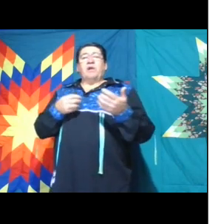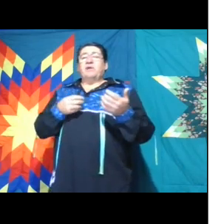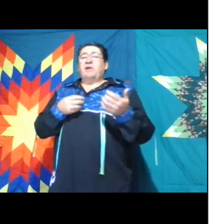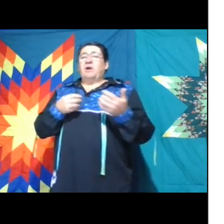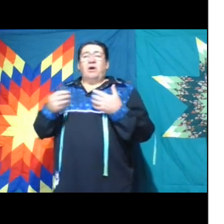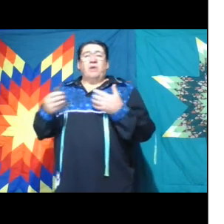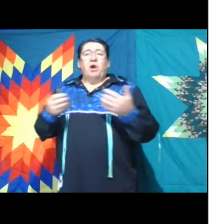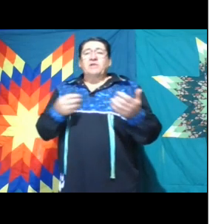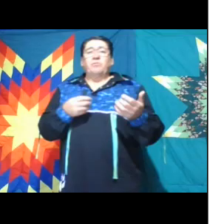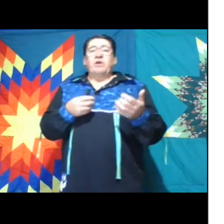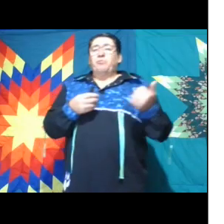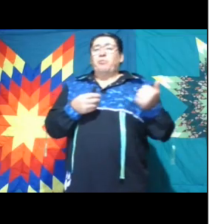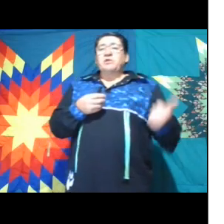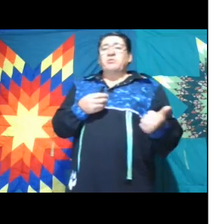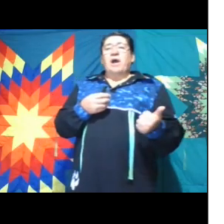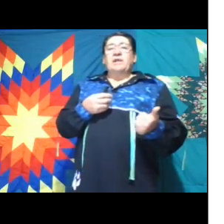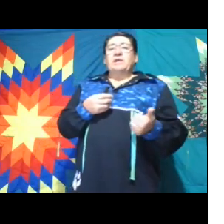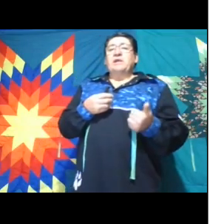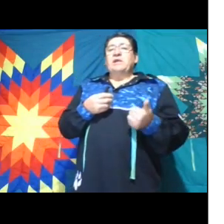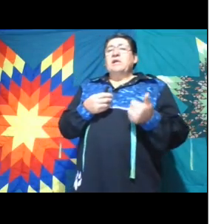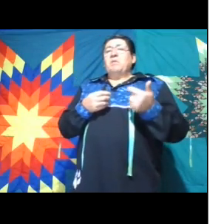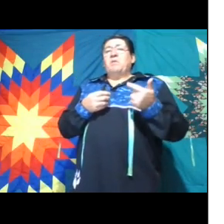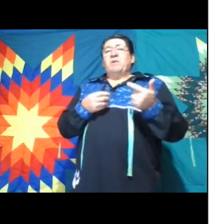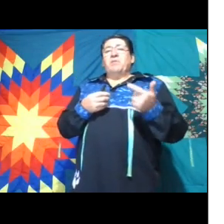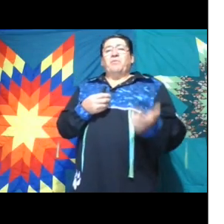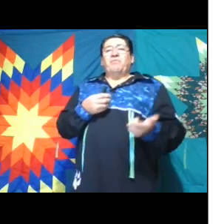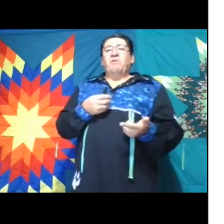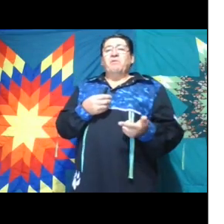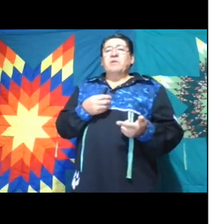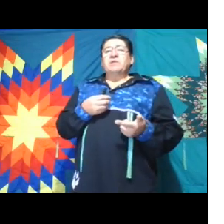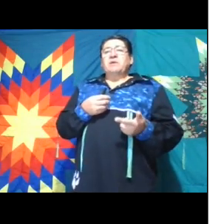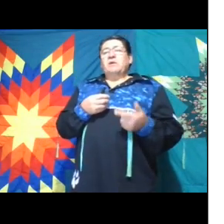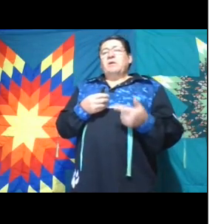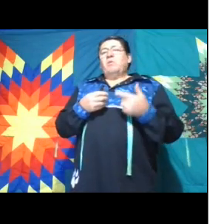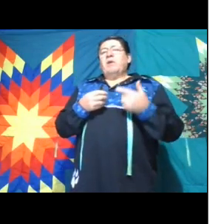on possibly our punctuality